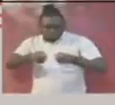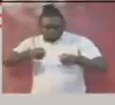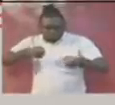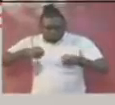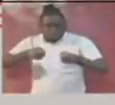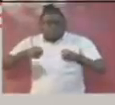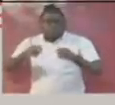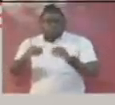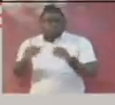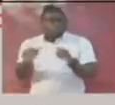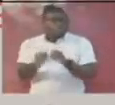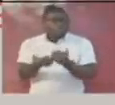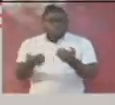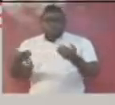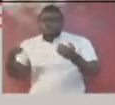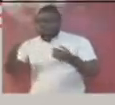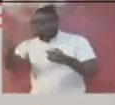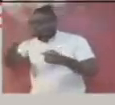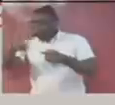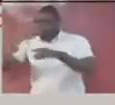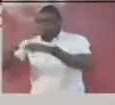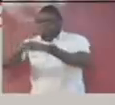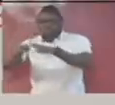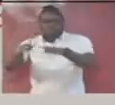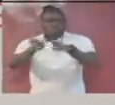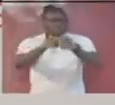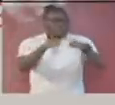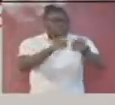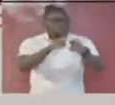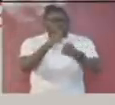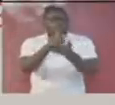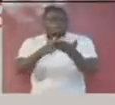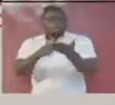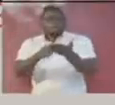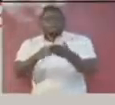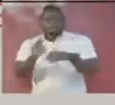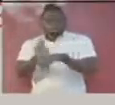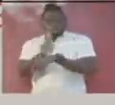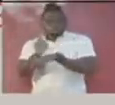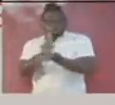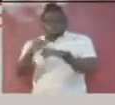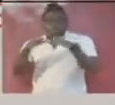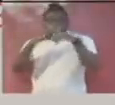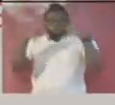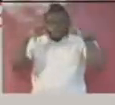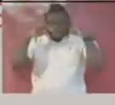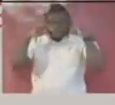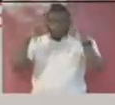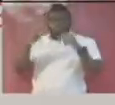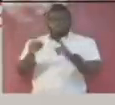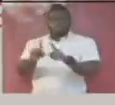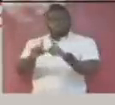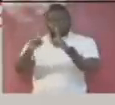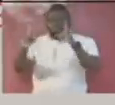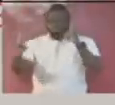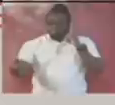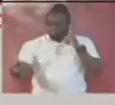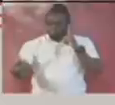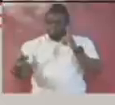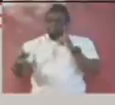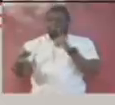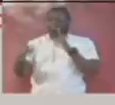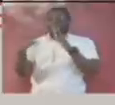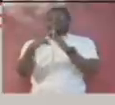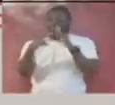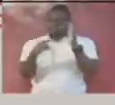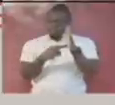borders, by physical barriers like masking, the social distancing, the washing your hands, asking people to stay